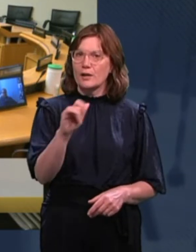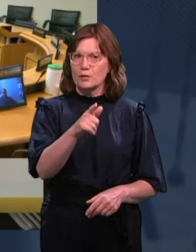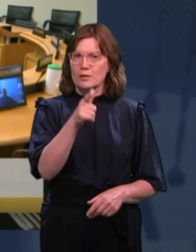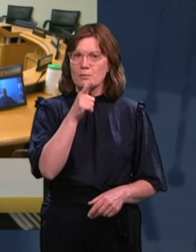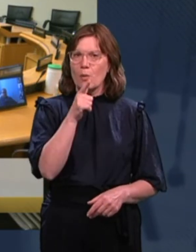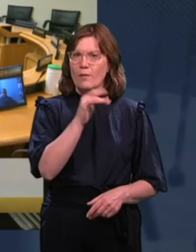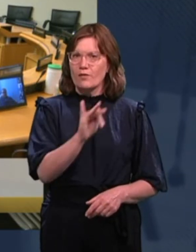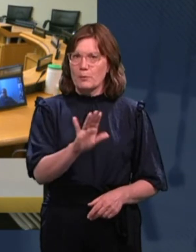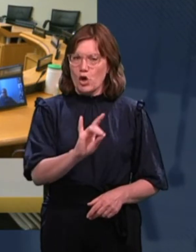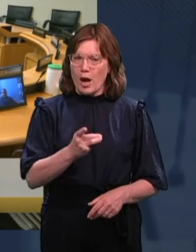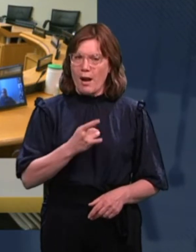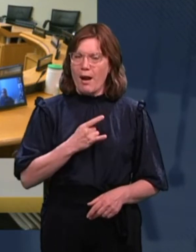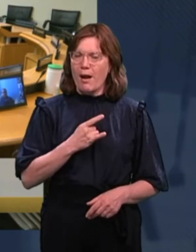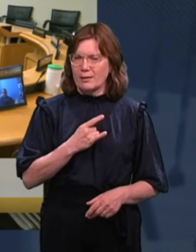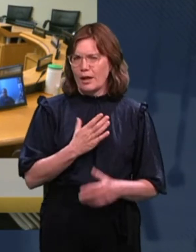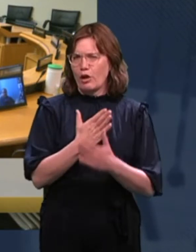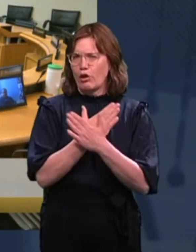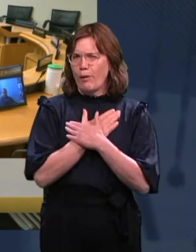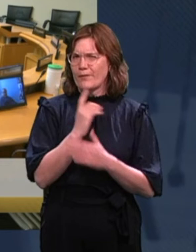absolutely love that.